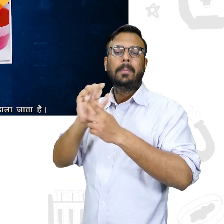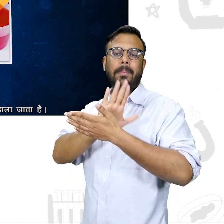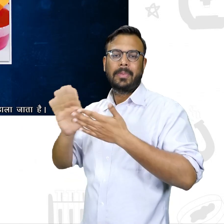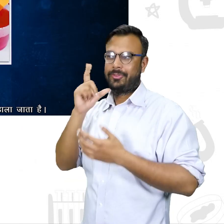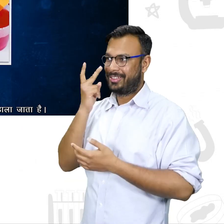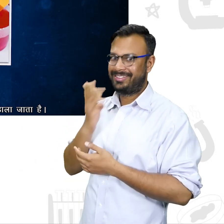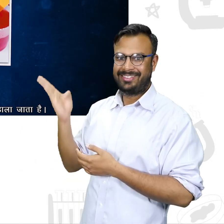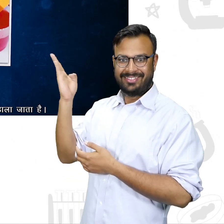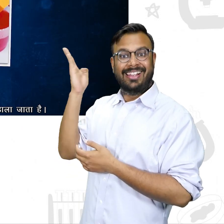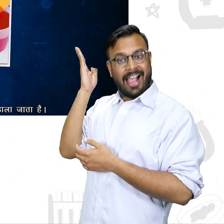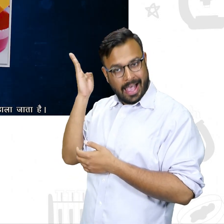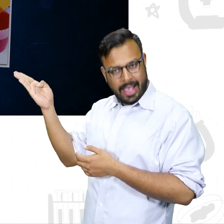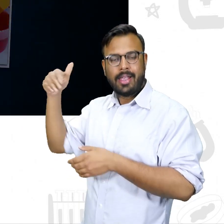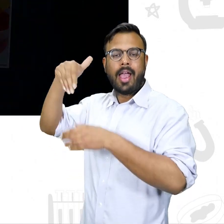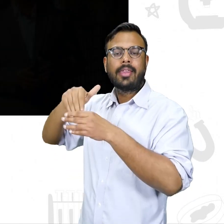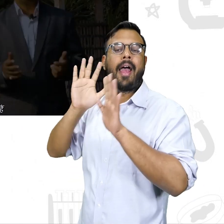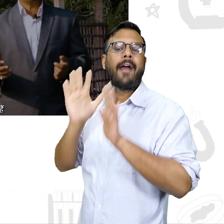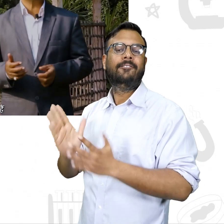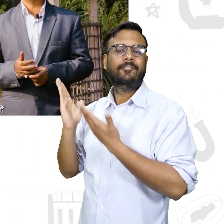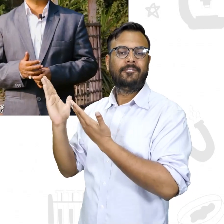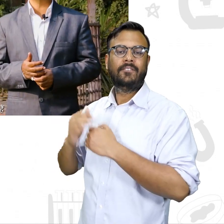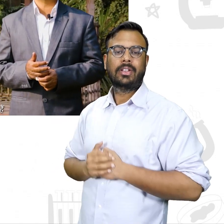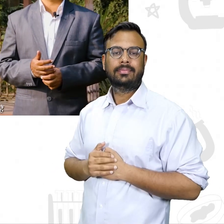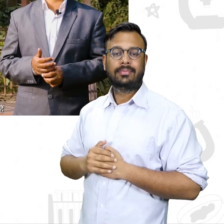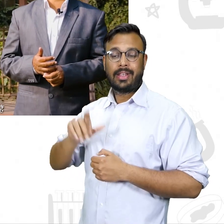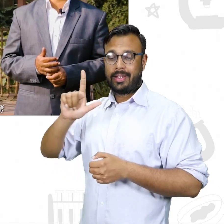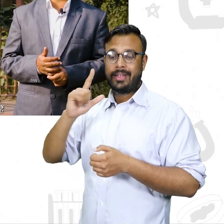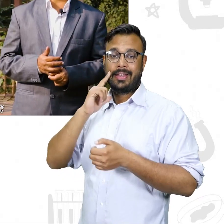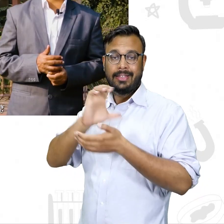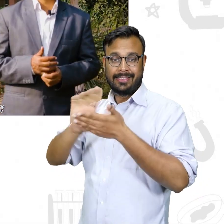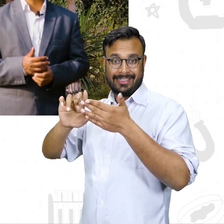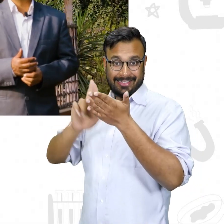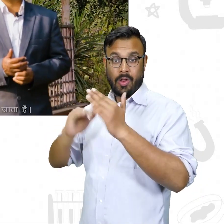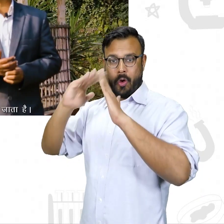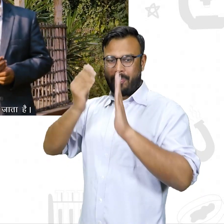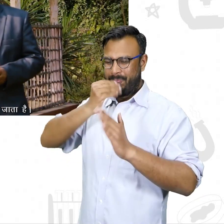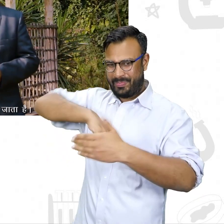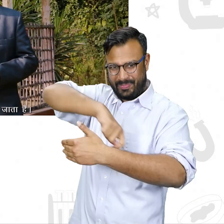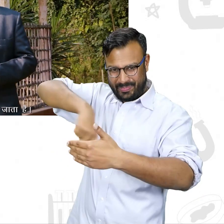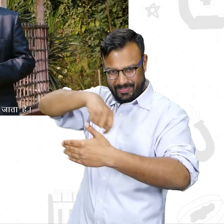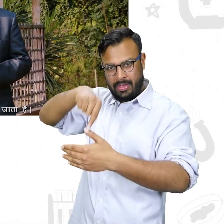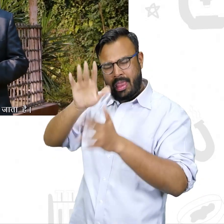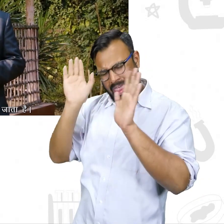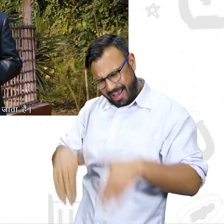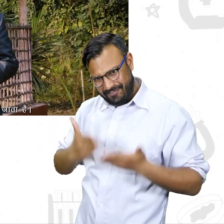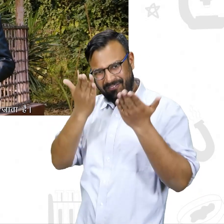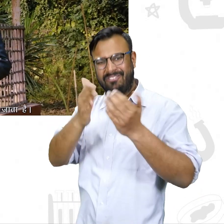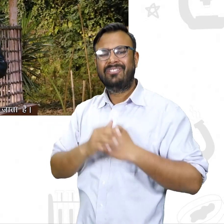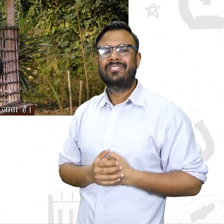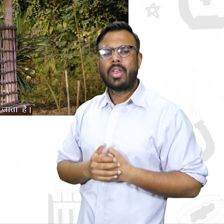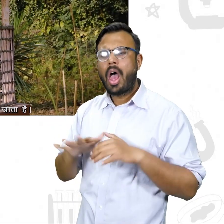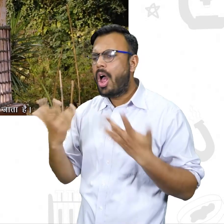to make active litmus paper. Lichens are household items in India. Almost every kitchen has